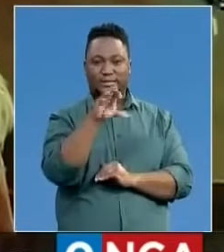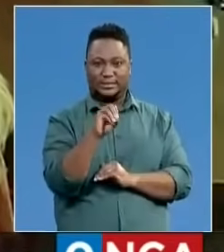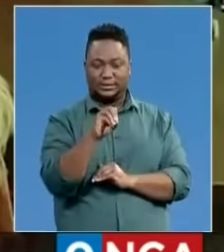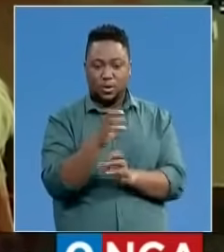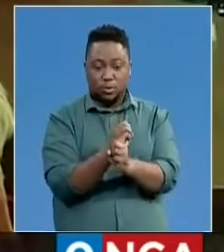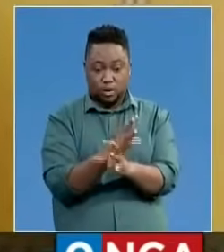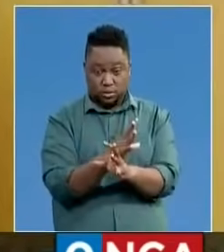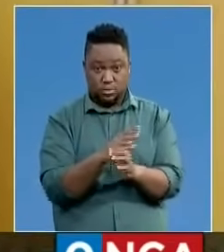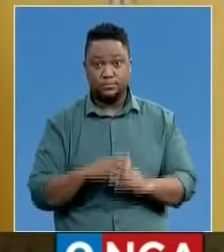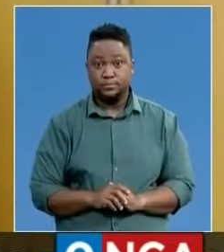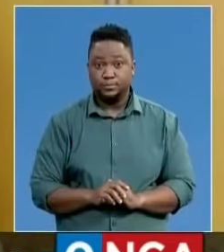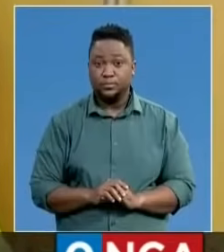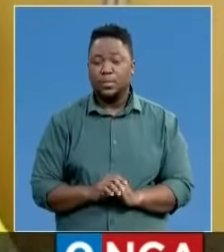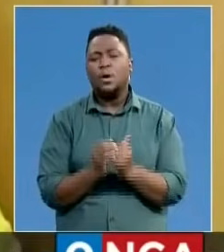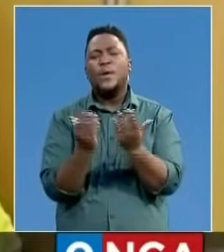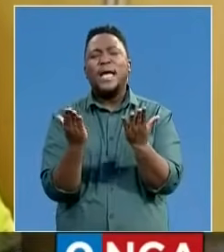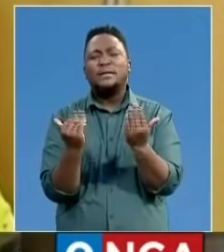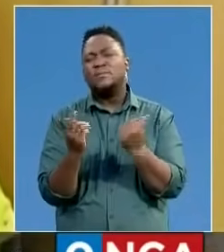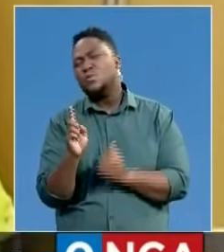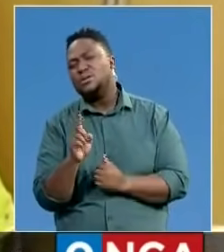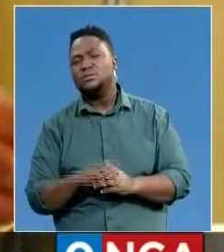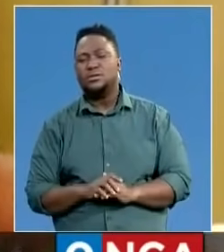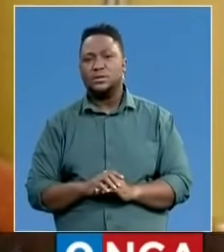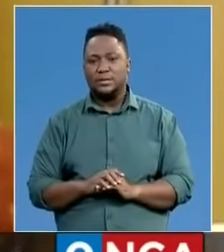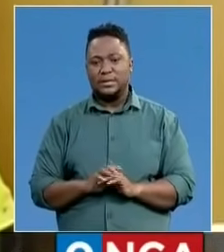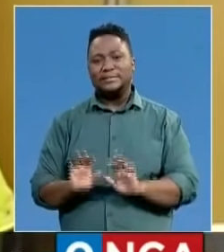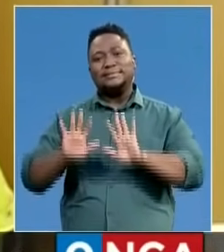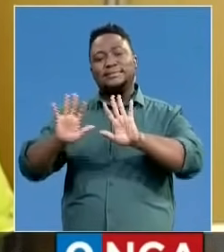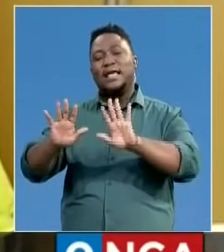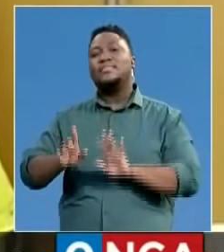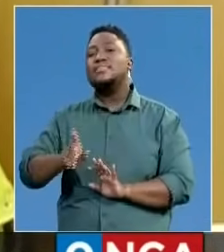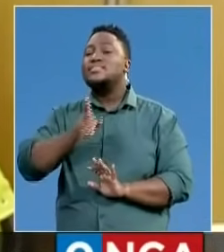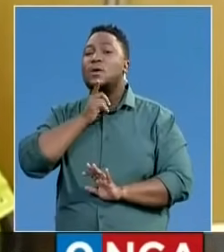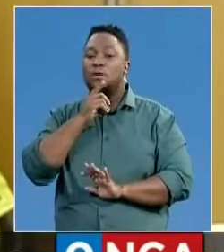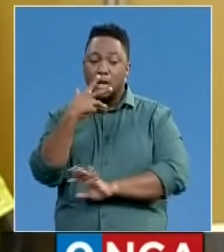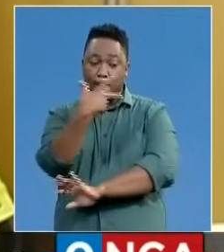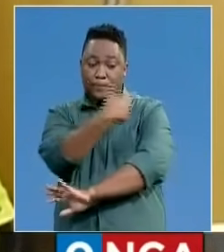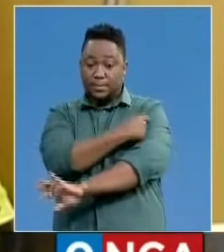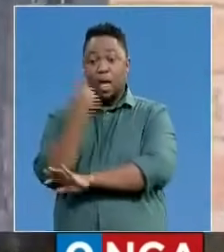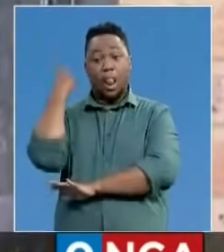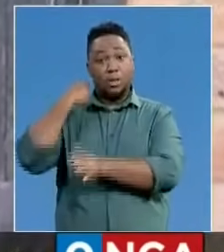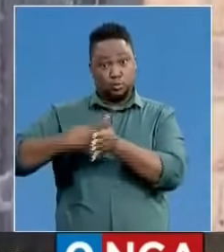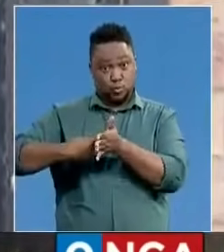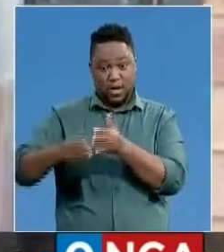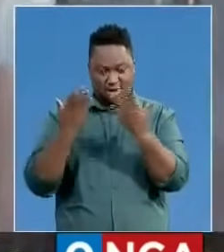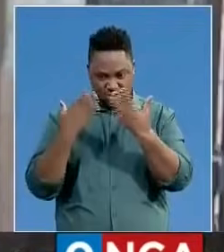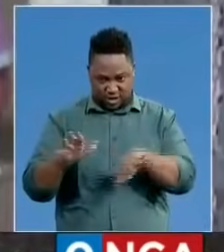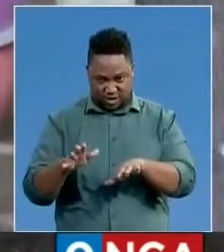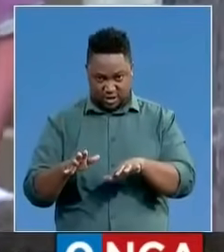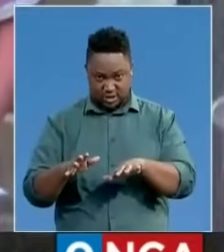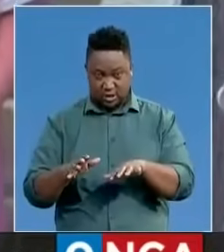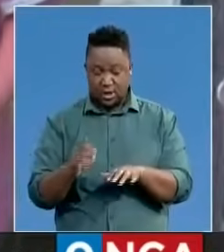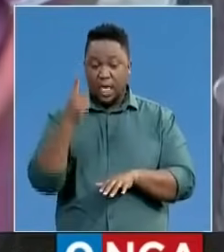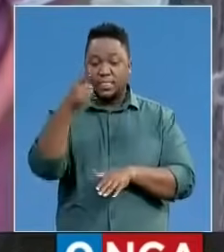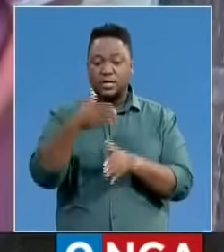Our expectation is that we did 10,000 vaccinations in week 1, last week. Our expectation is that